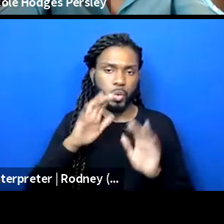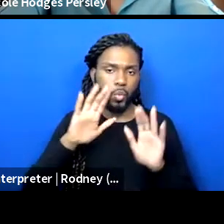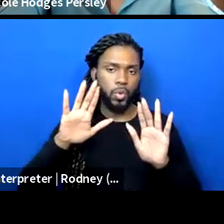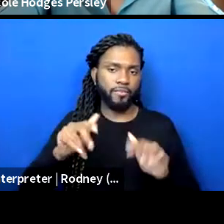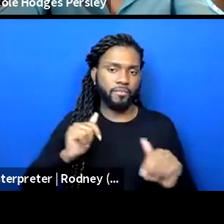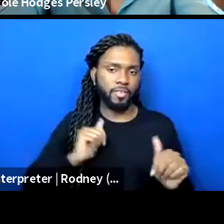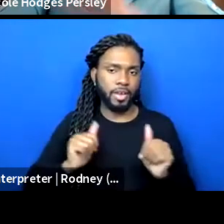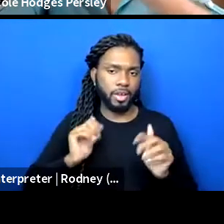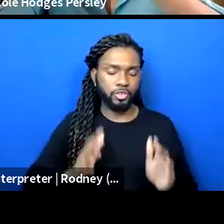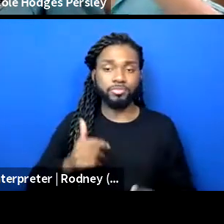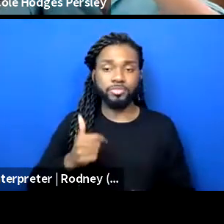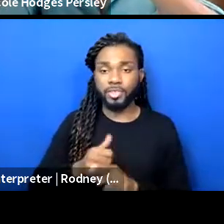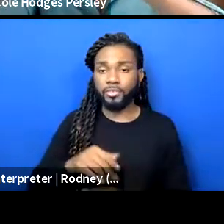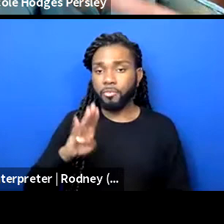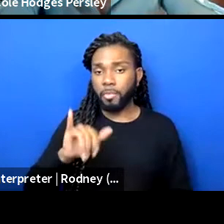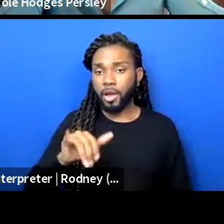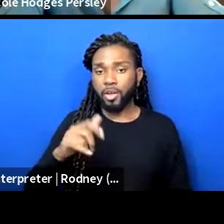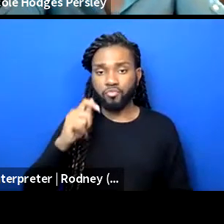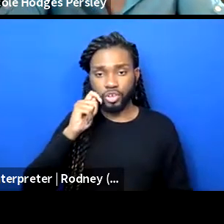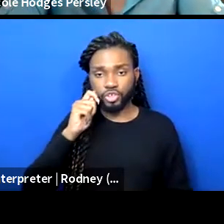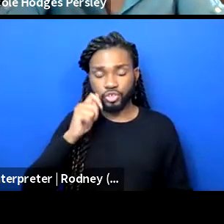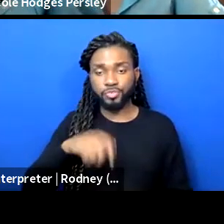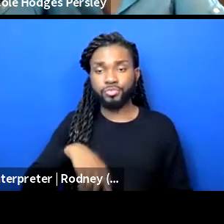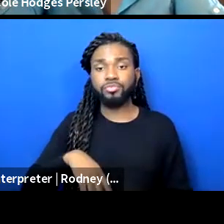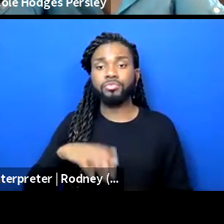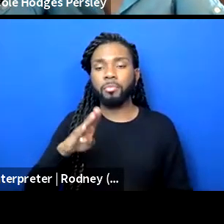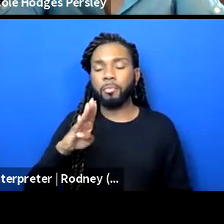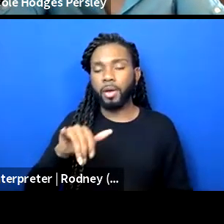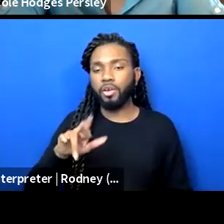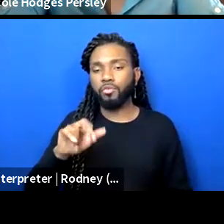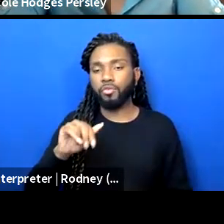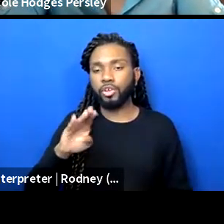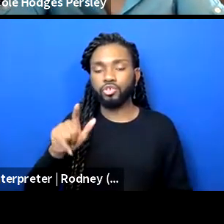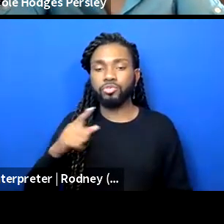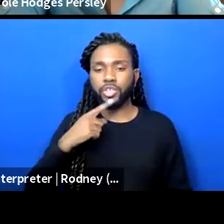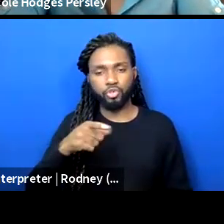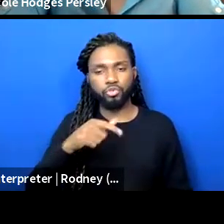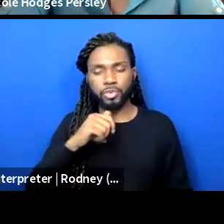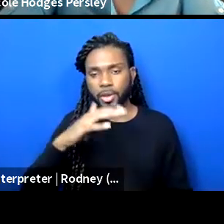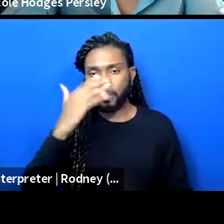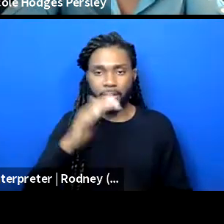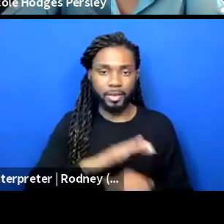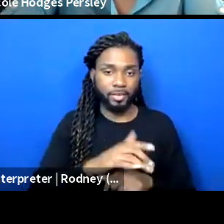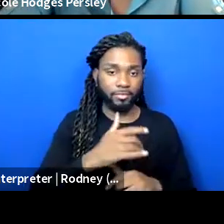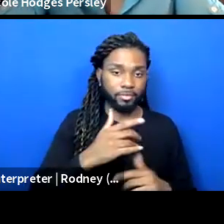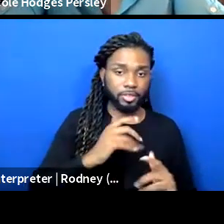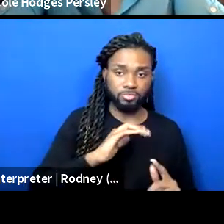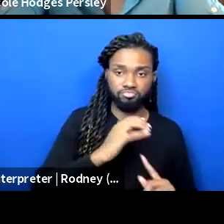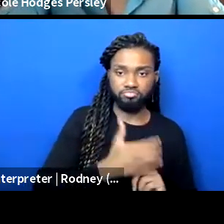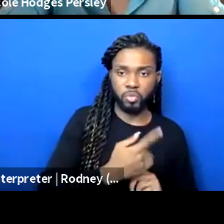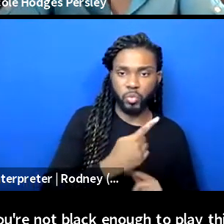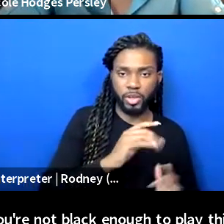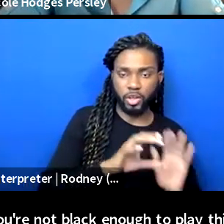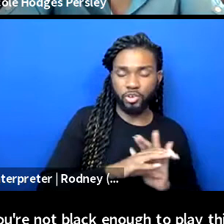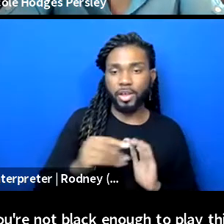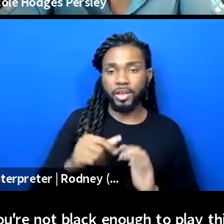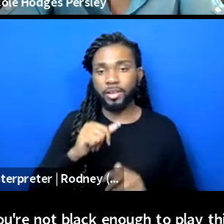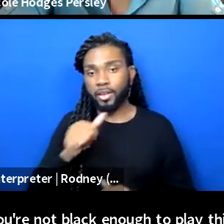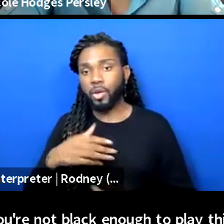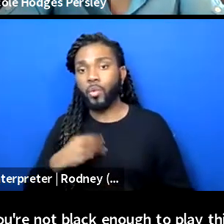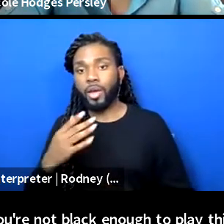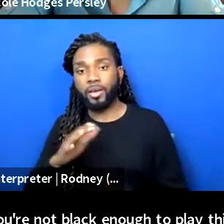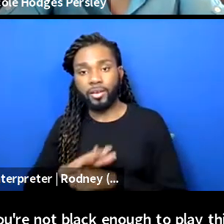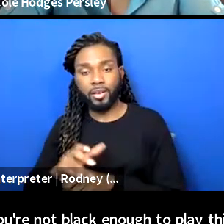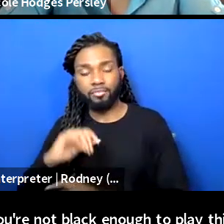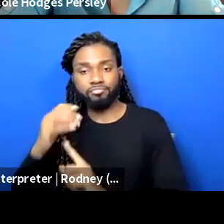actress. She's biracial. She was told, you're not Black enough to play this part or white enough to play that part. She has done a lot of Shakespeare